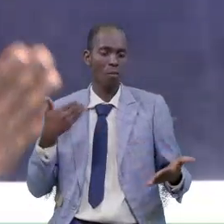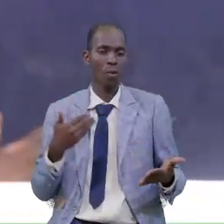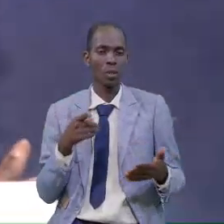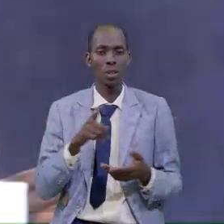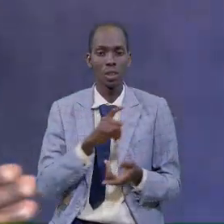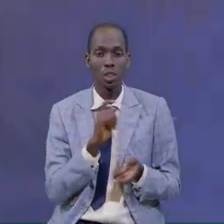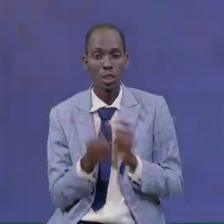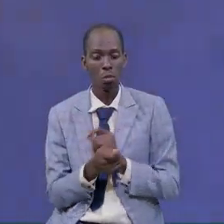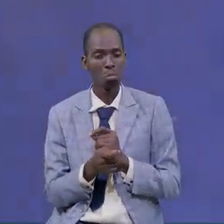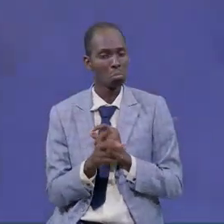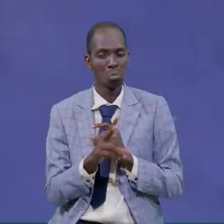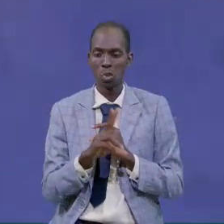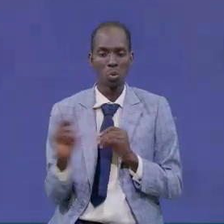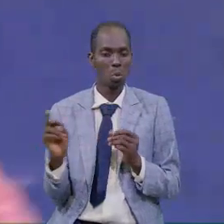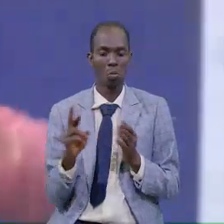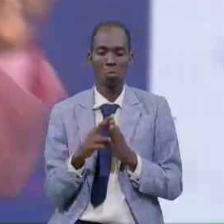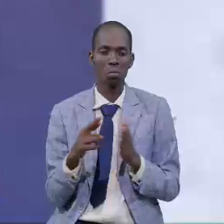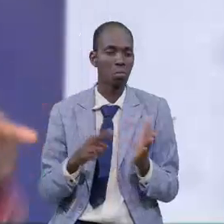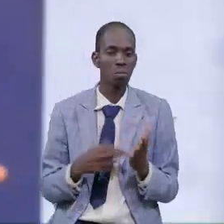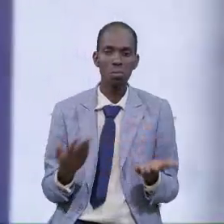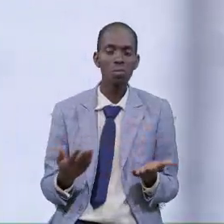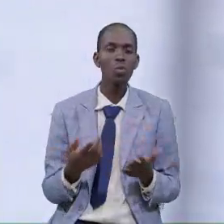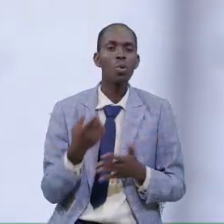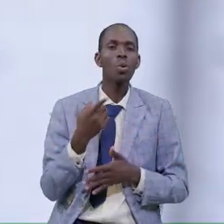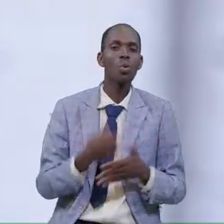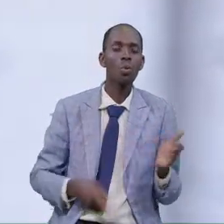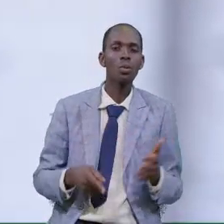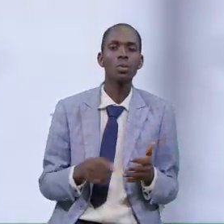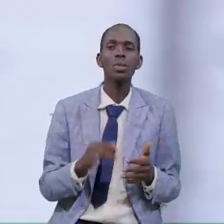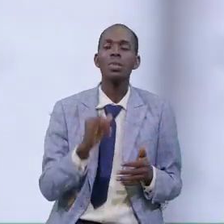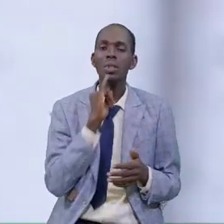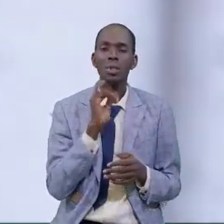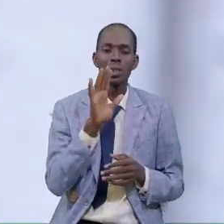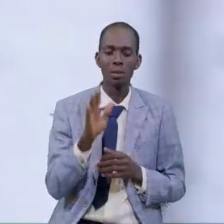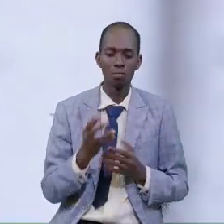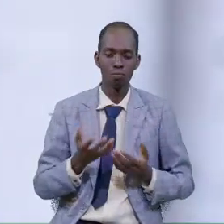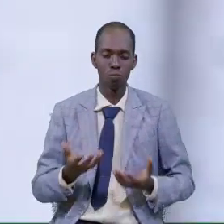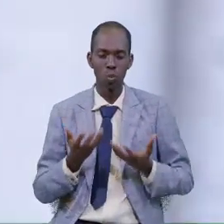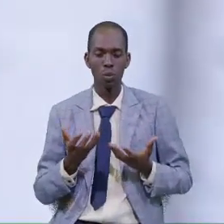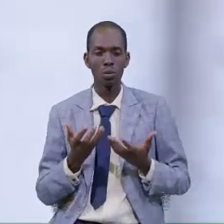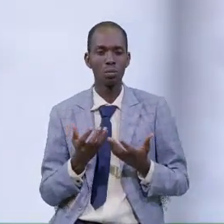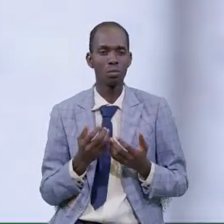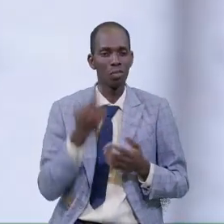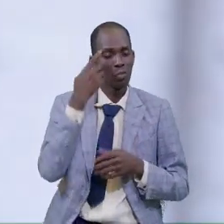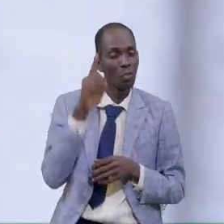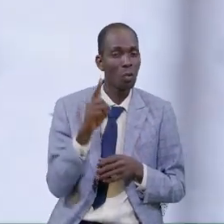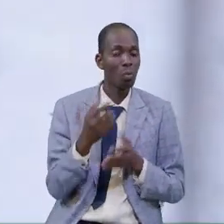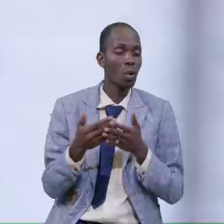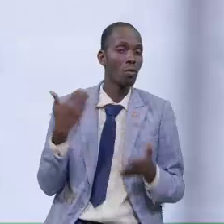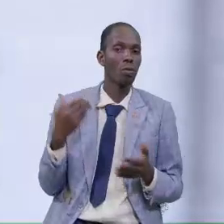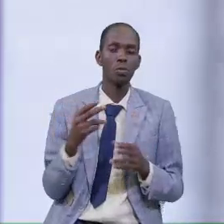his zeal amount to before that change? No record. But now,